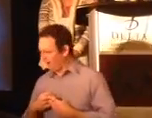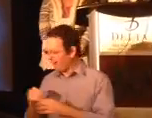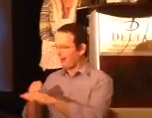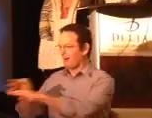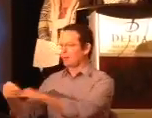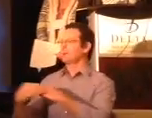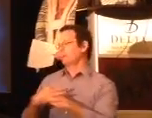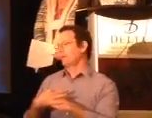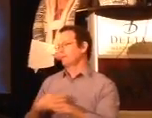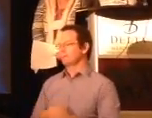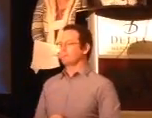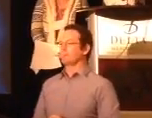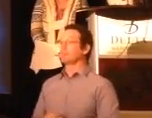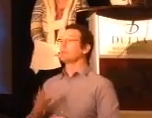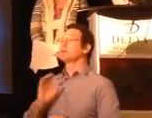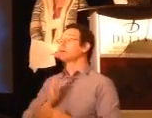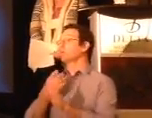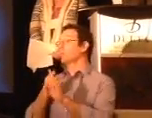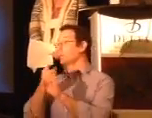on the academic world.